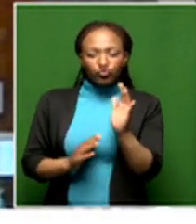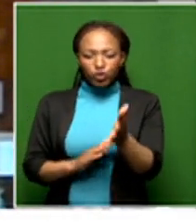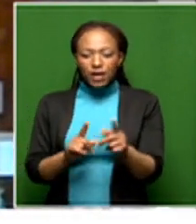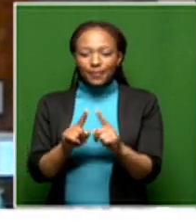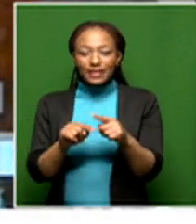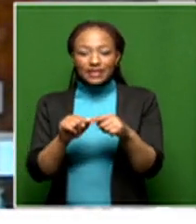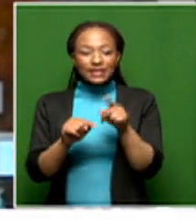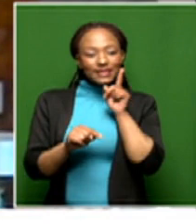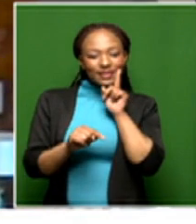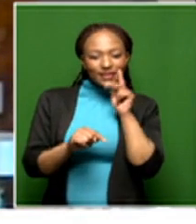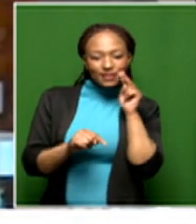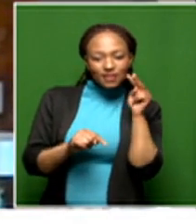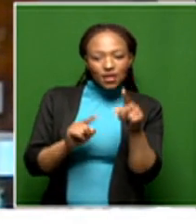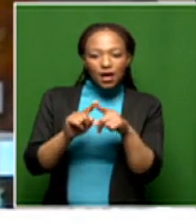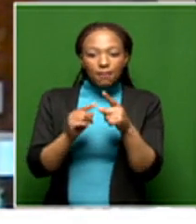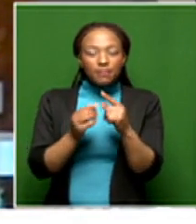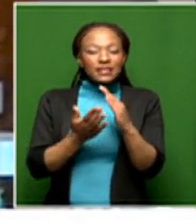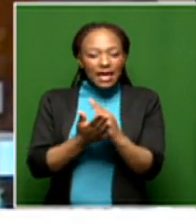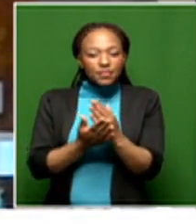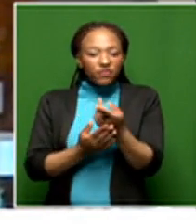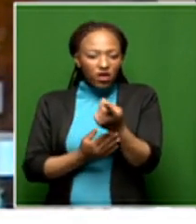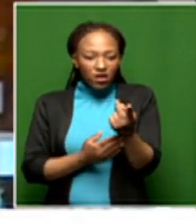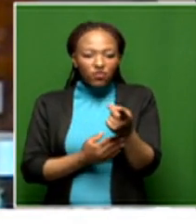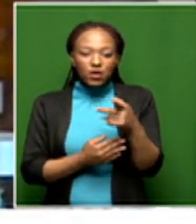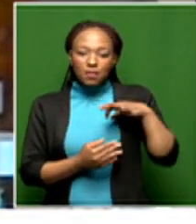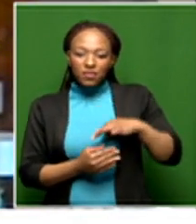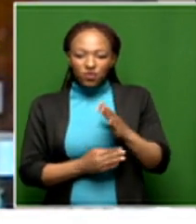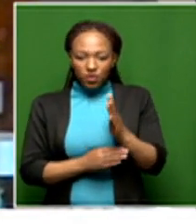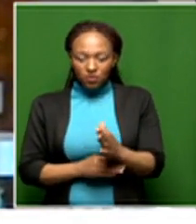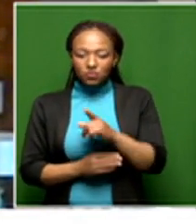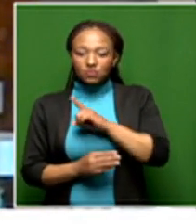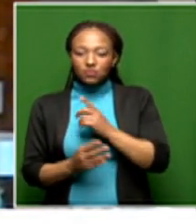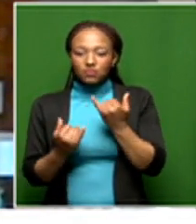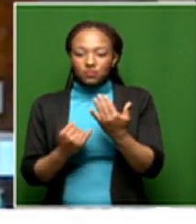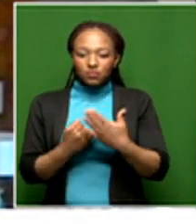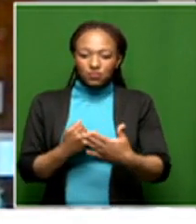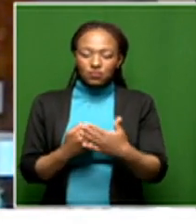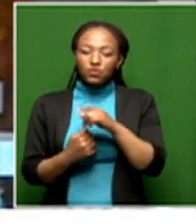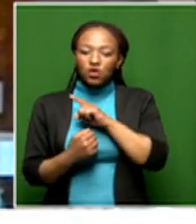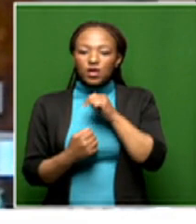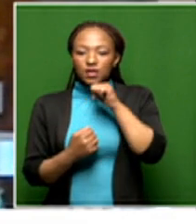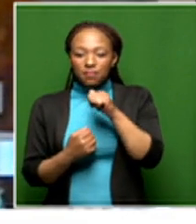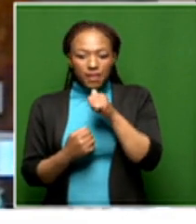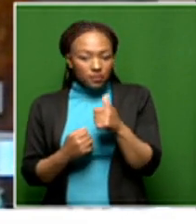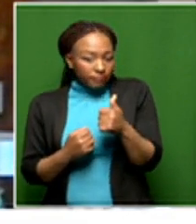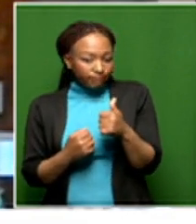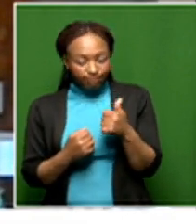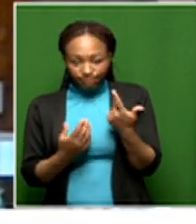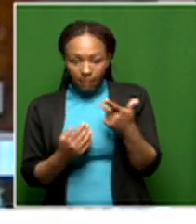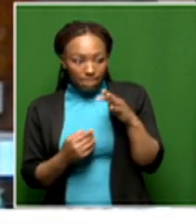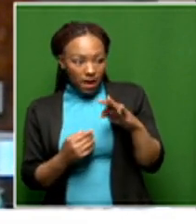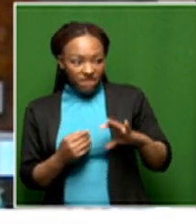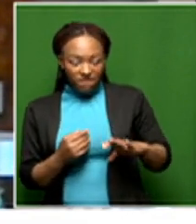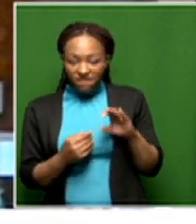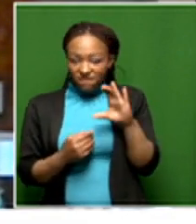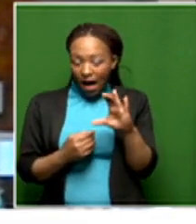it's about looking at it that there's something for everybody right across the spectrum within South Africa. So whether you've got deep pockets, sure, but also